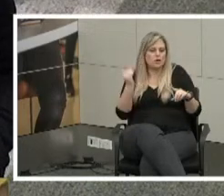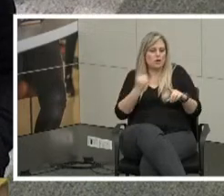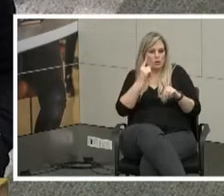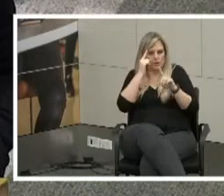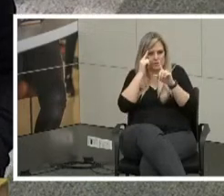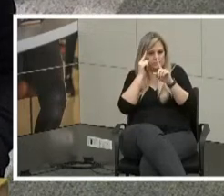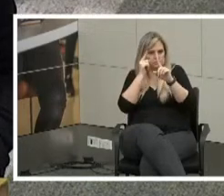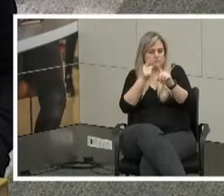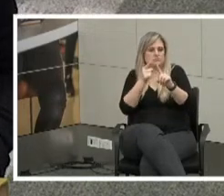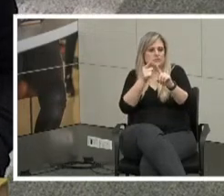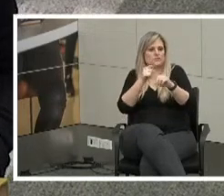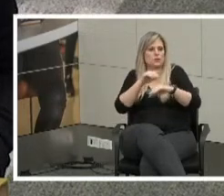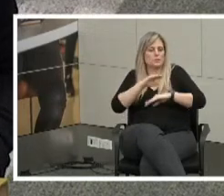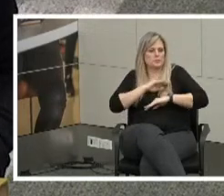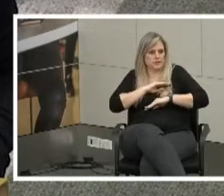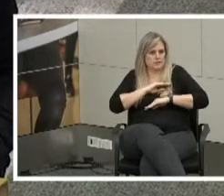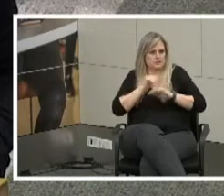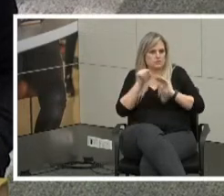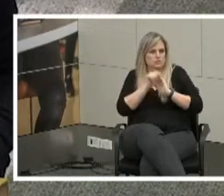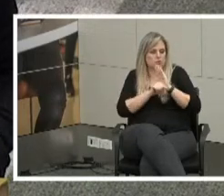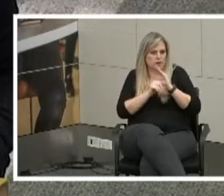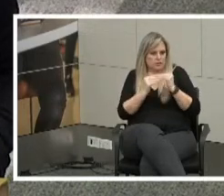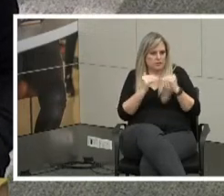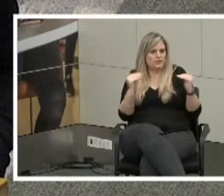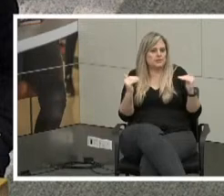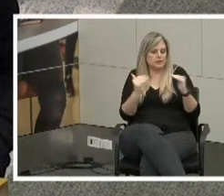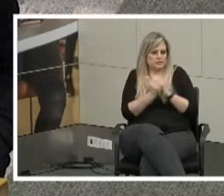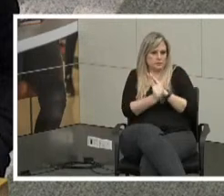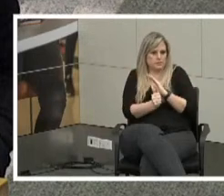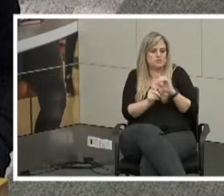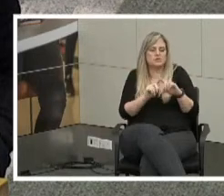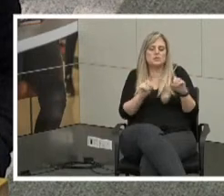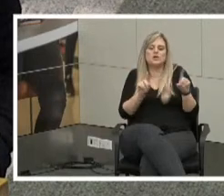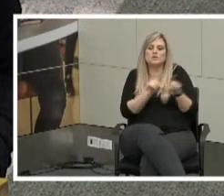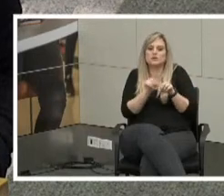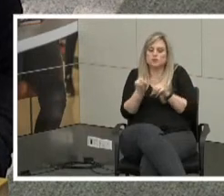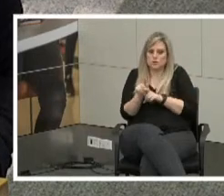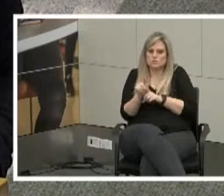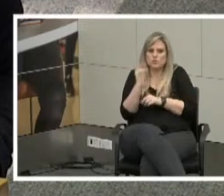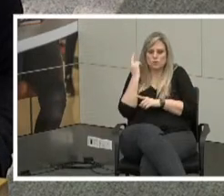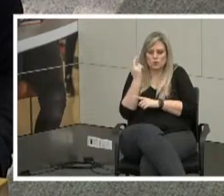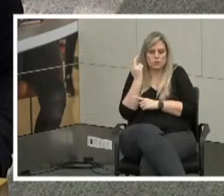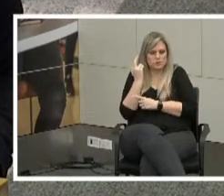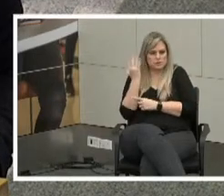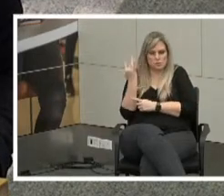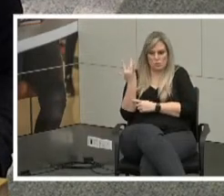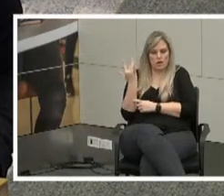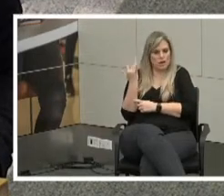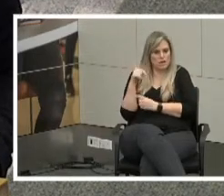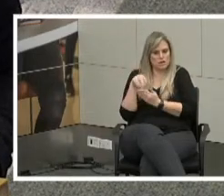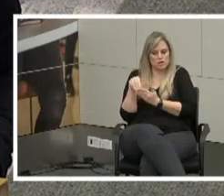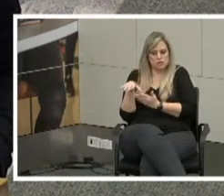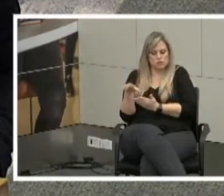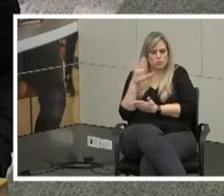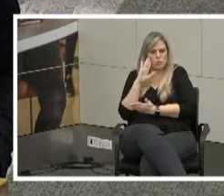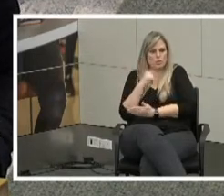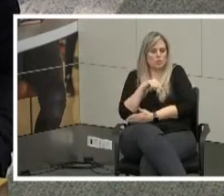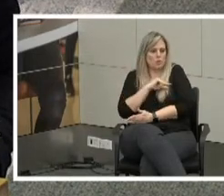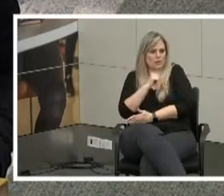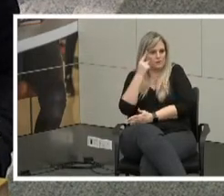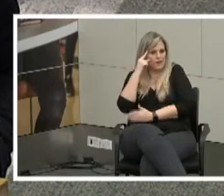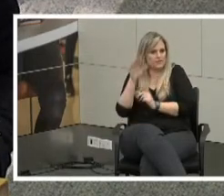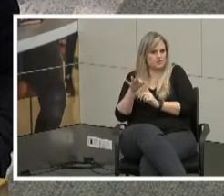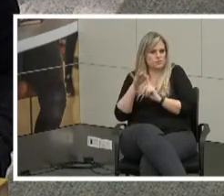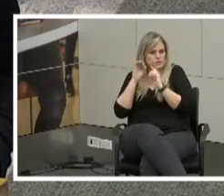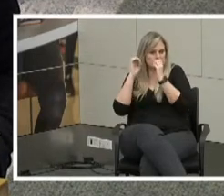for meets grade level criteria but there's also a reason why a student qualifies for